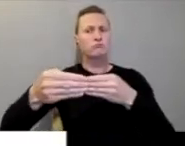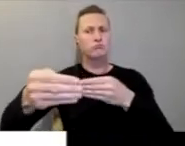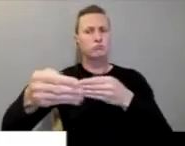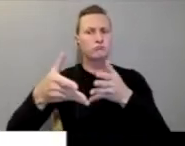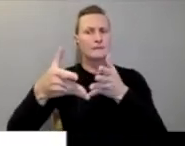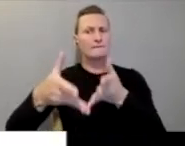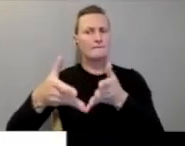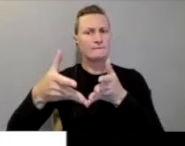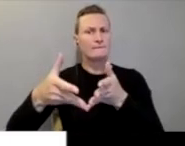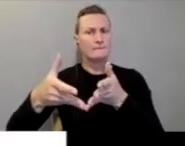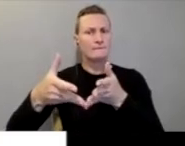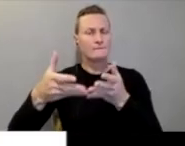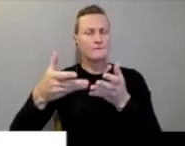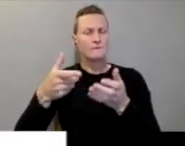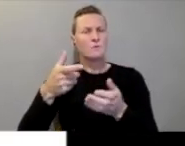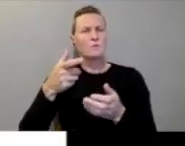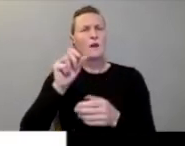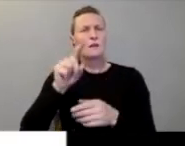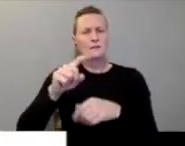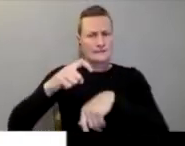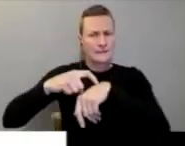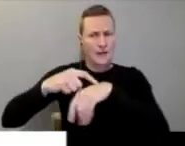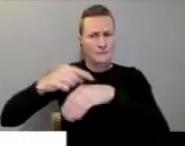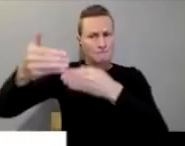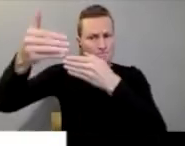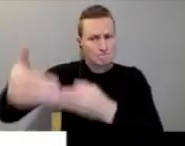be substantially big enough?